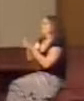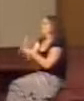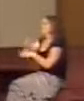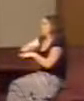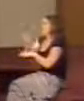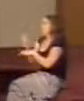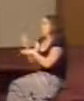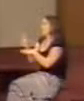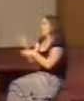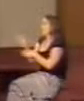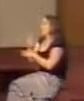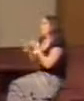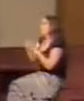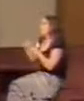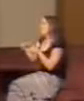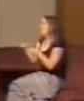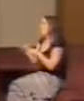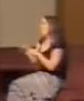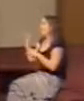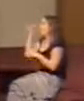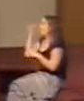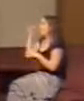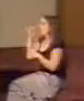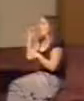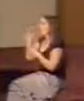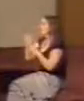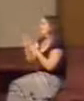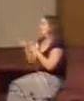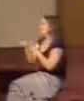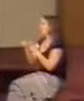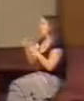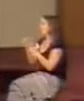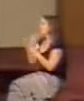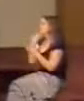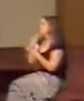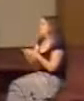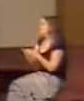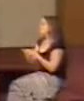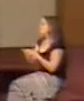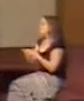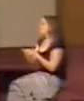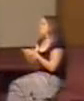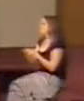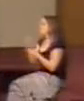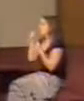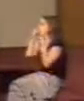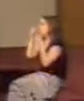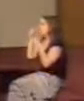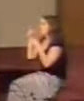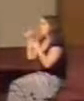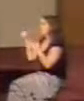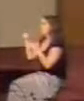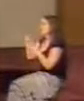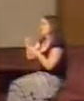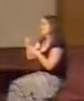because the economy was doing so well. And we were up till 5 o'clock in the morning counting all the money to make the deposit for the next